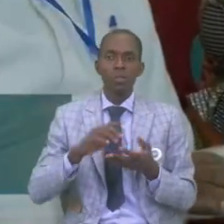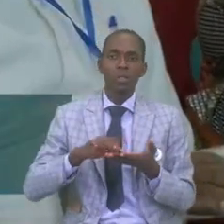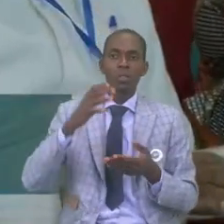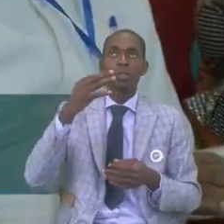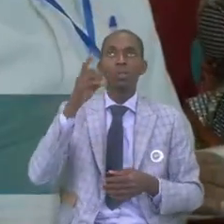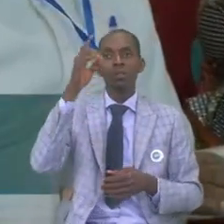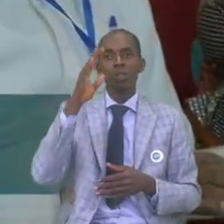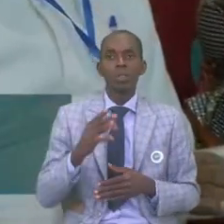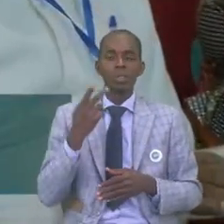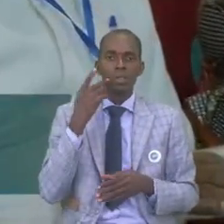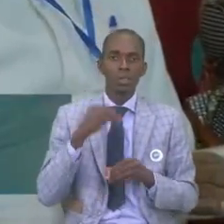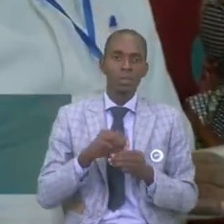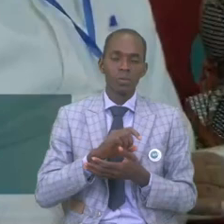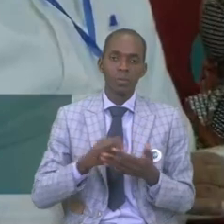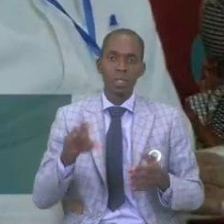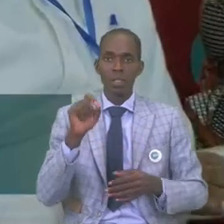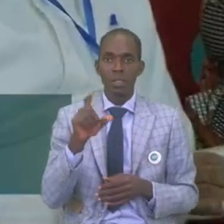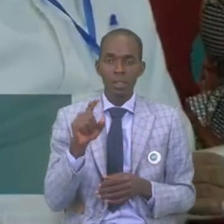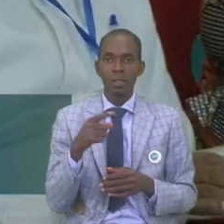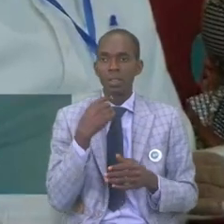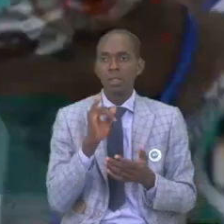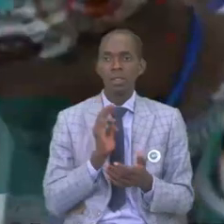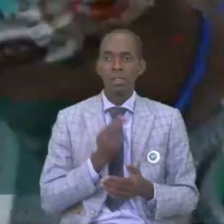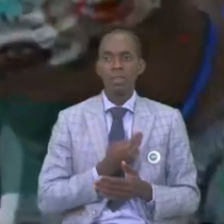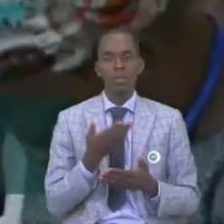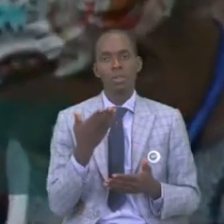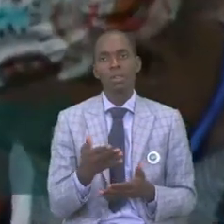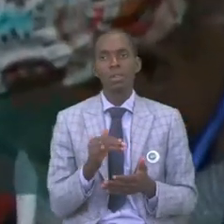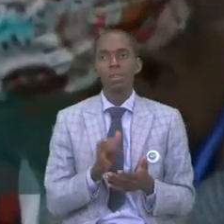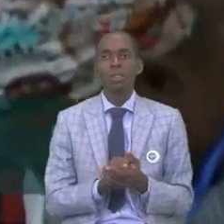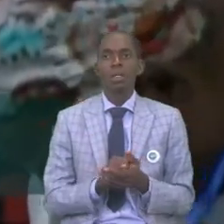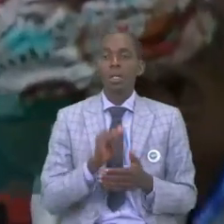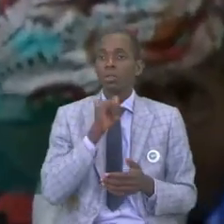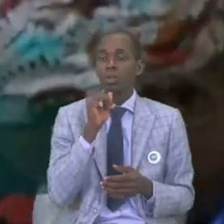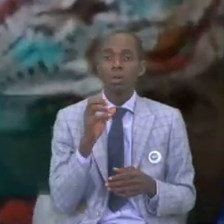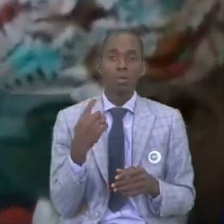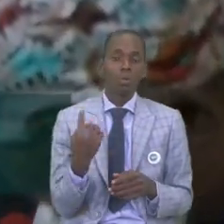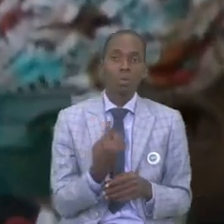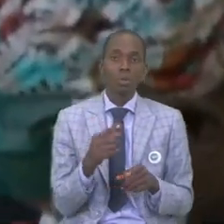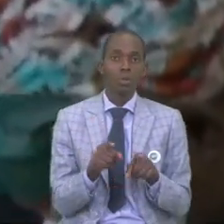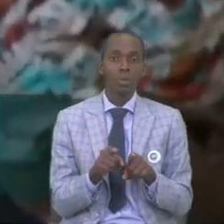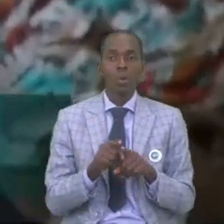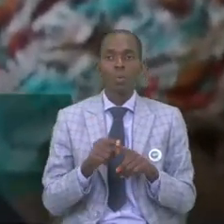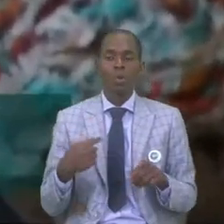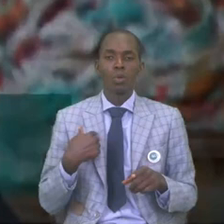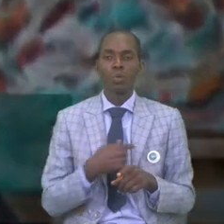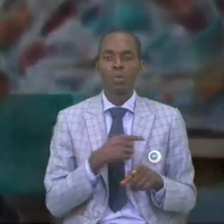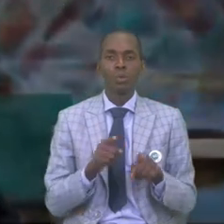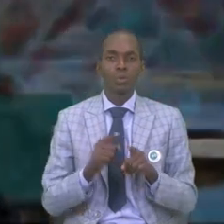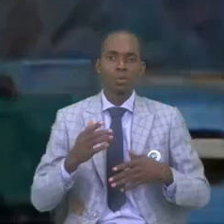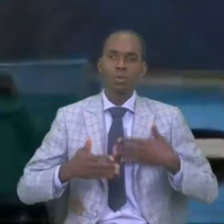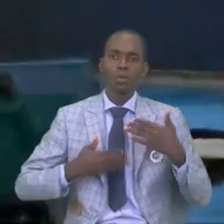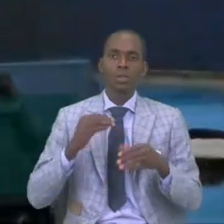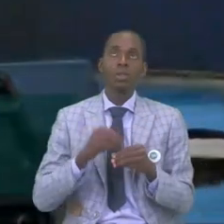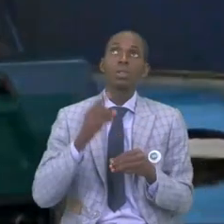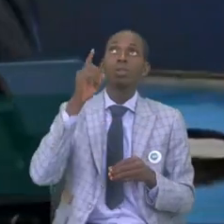Then in verse 11 he tells us, and not only so, but we also joy in God